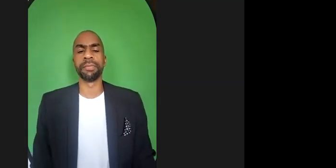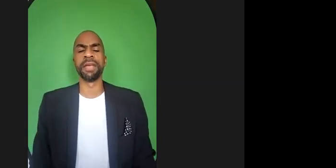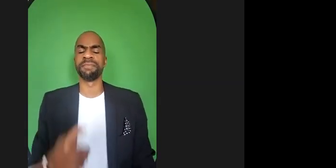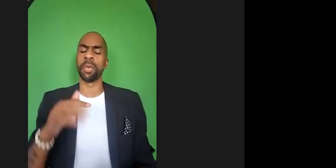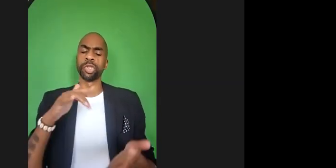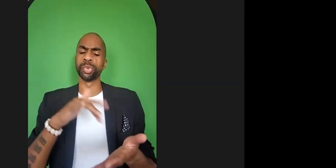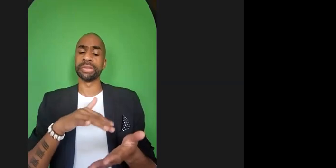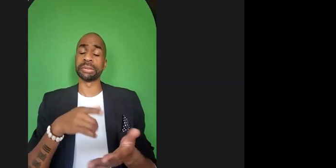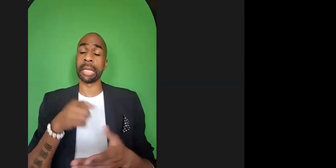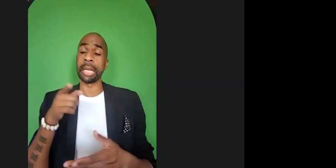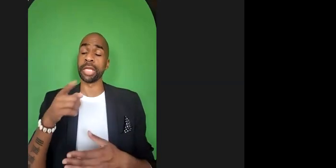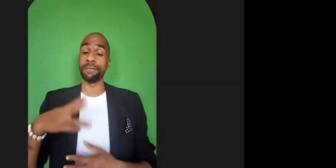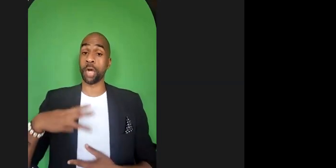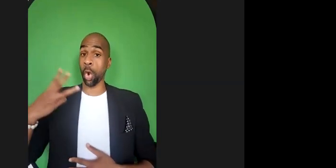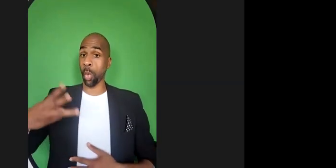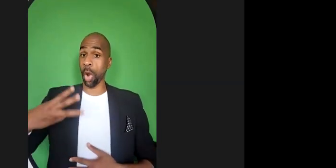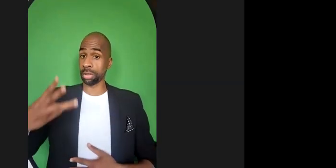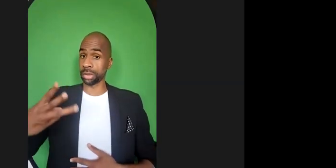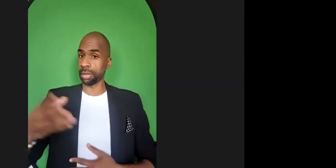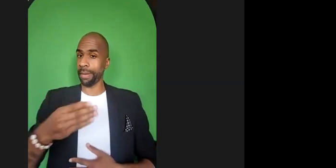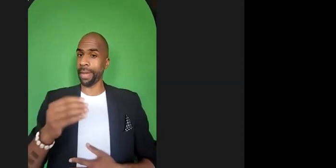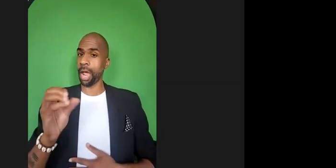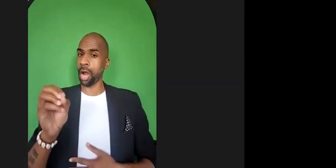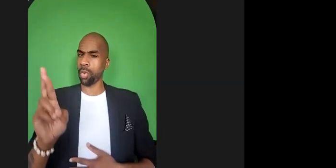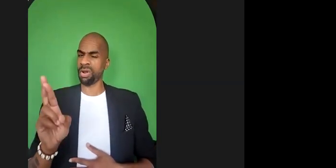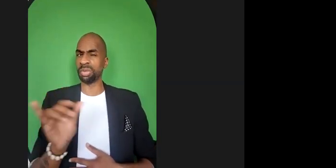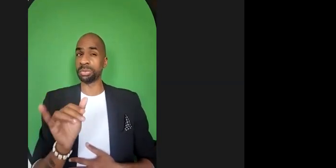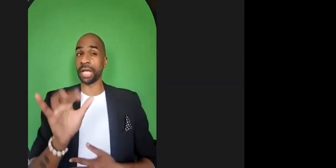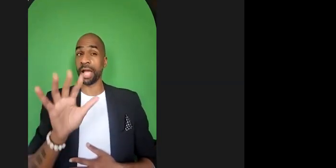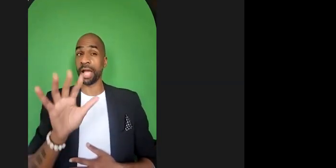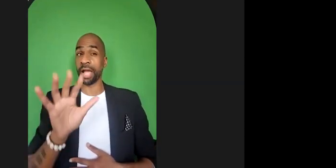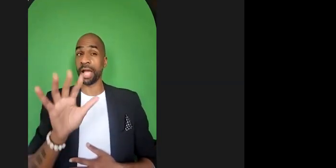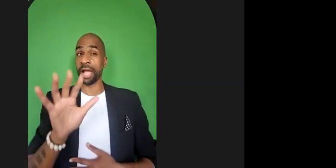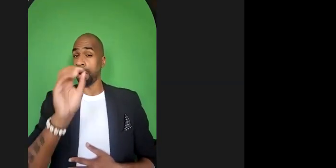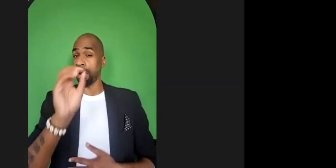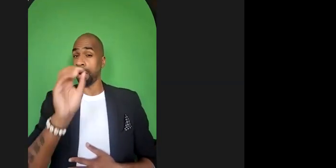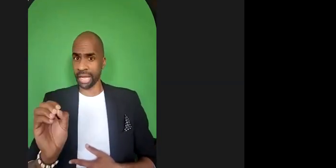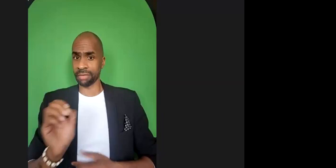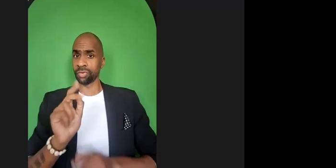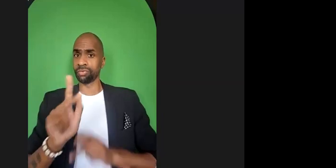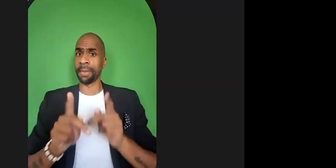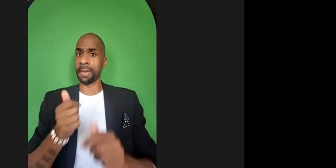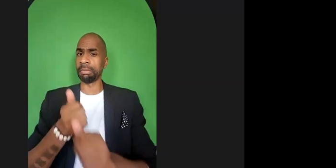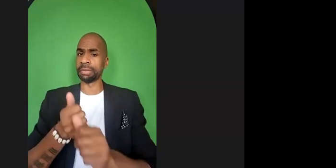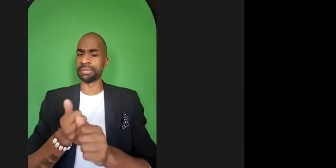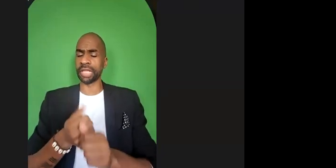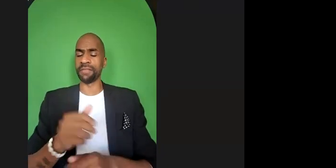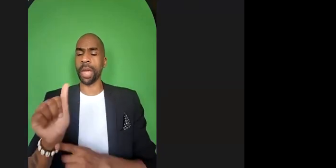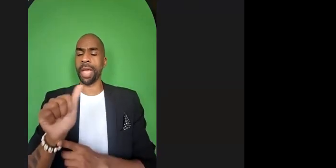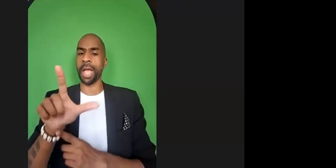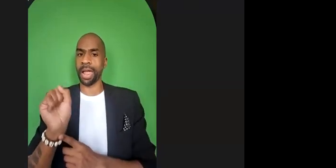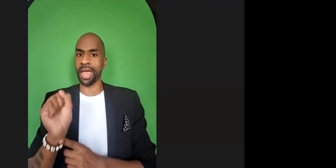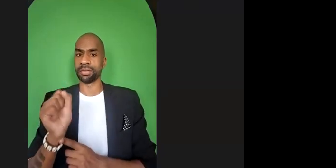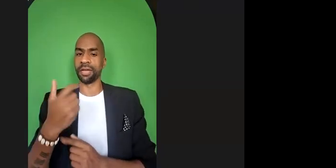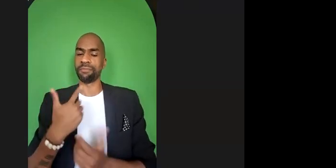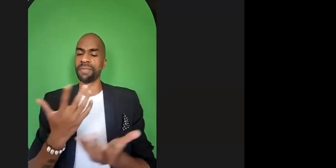that found that about 5% of people with ALS in those states pursued medical aid in dying and ended